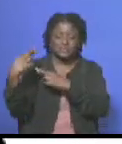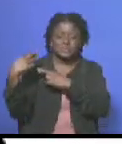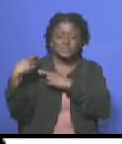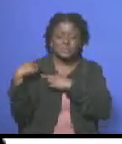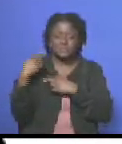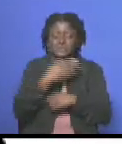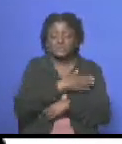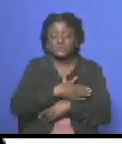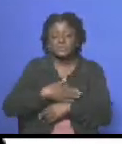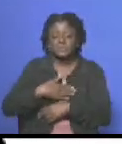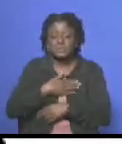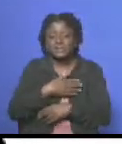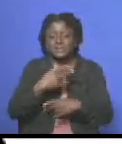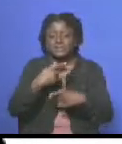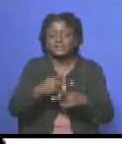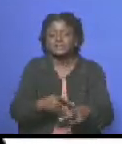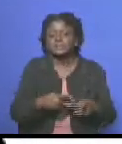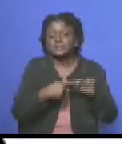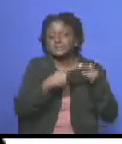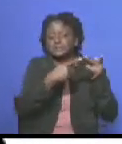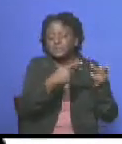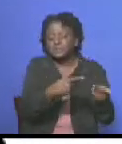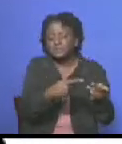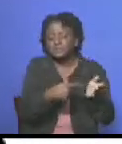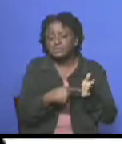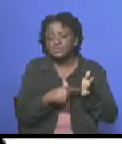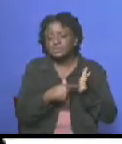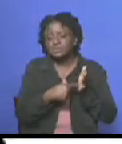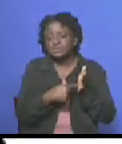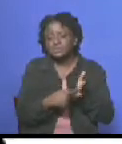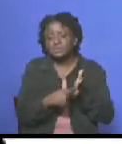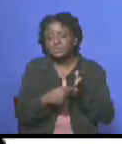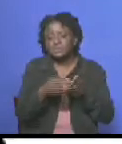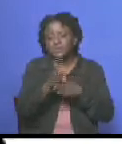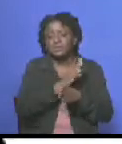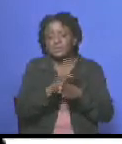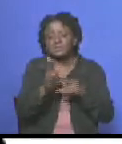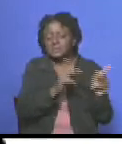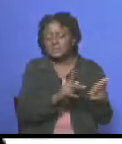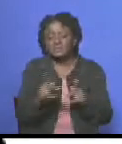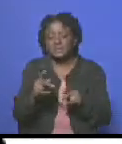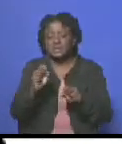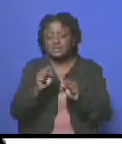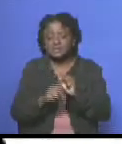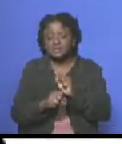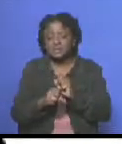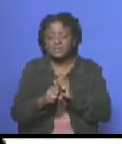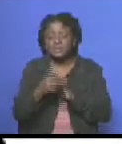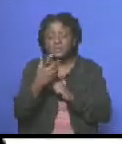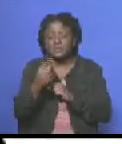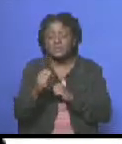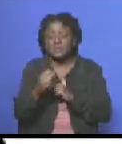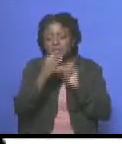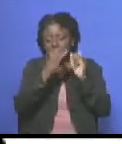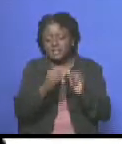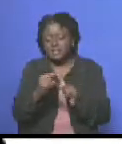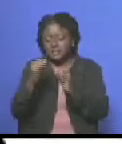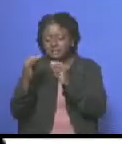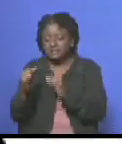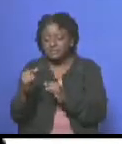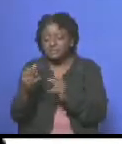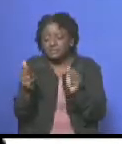to please produce the pro-business plan so that the individuals who have